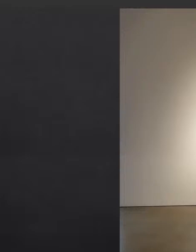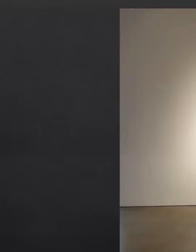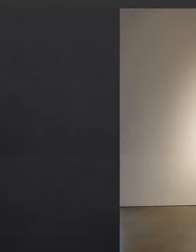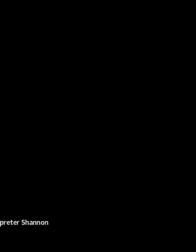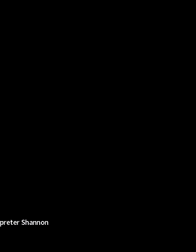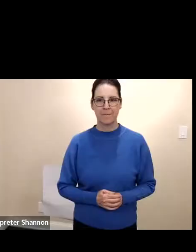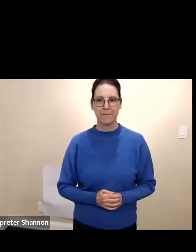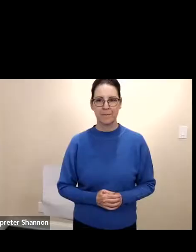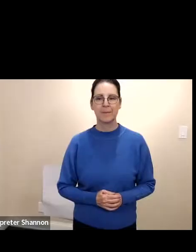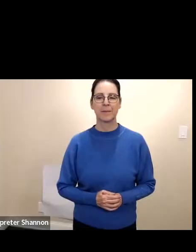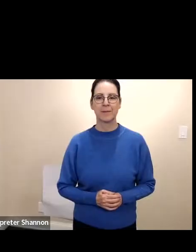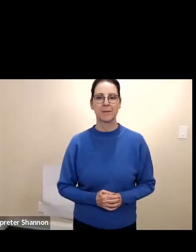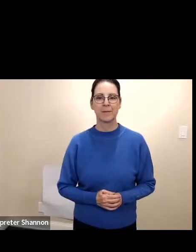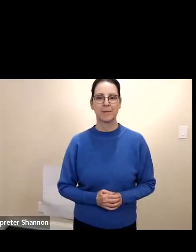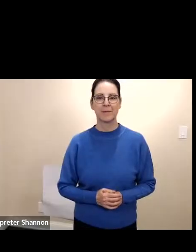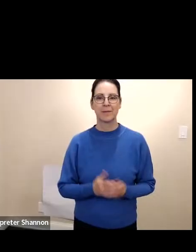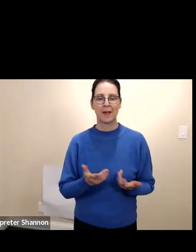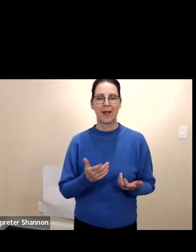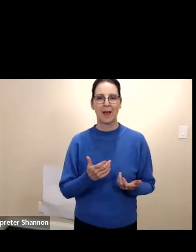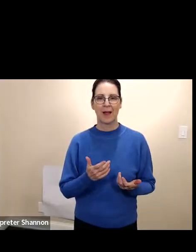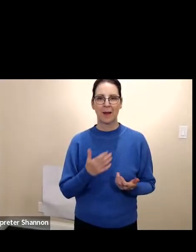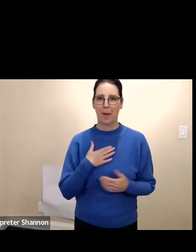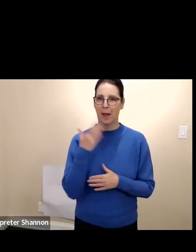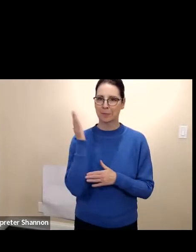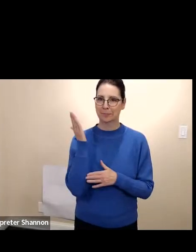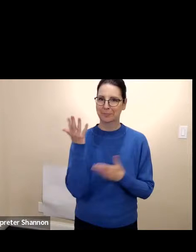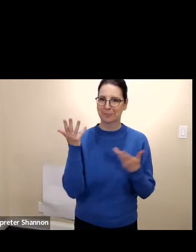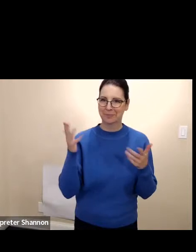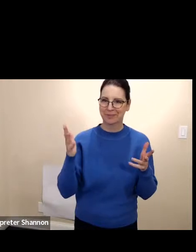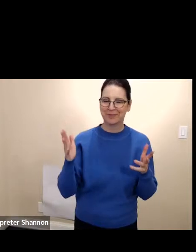that's the end of my presentation Jeff